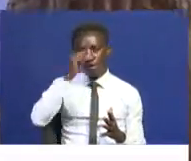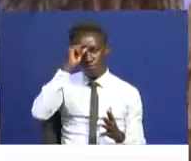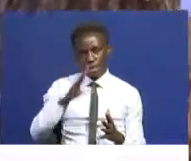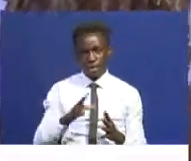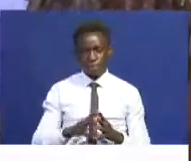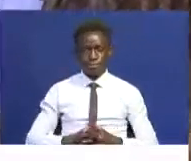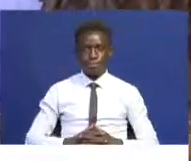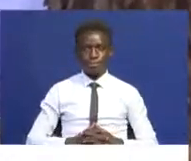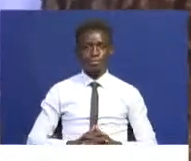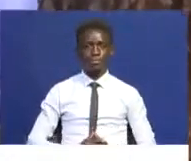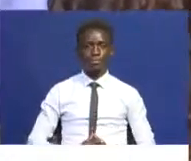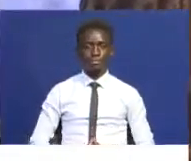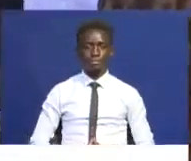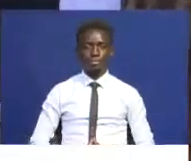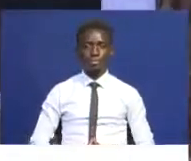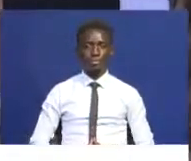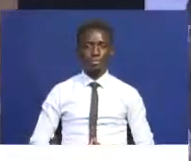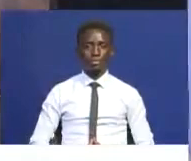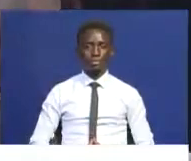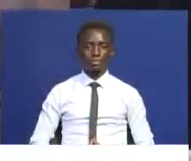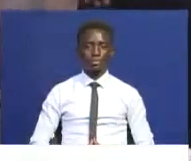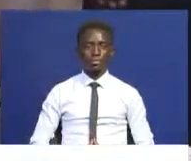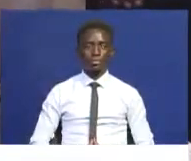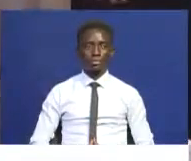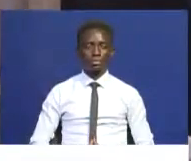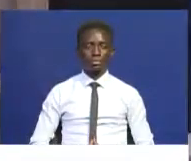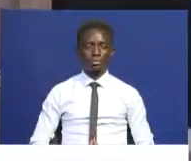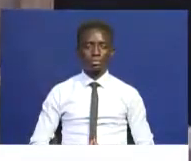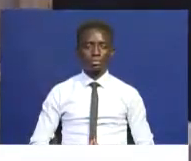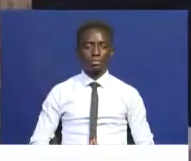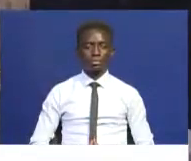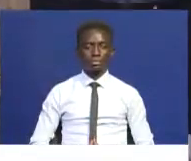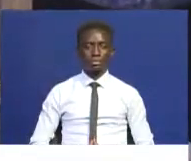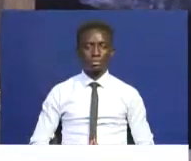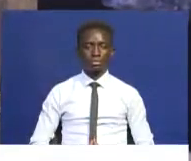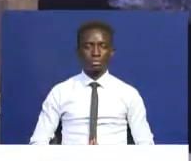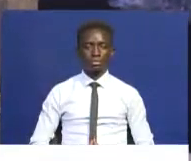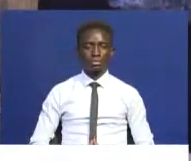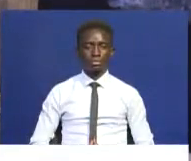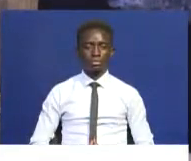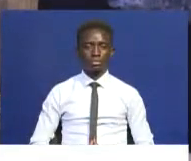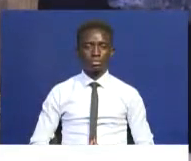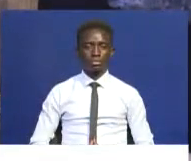yetu Fredrick Muoki for Lunchtime News.